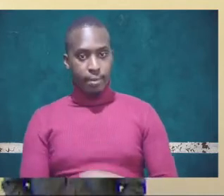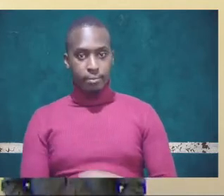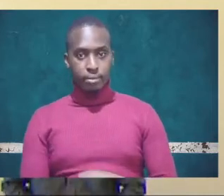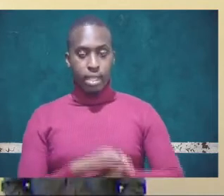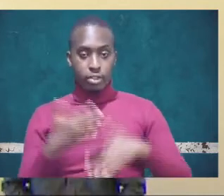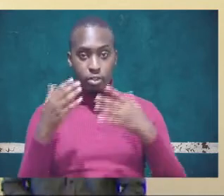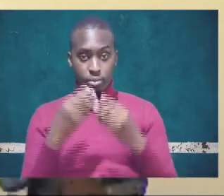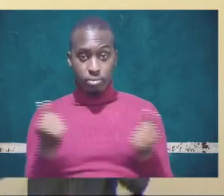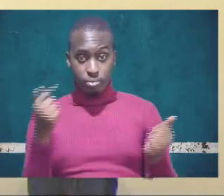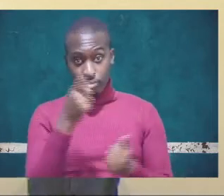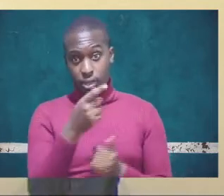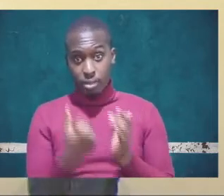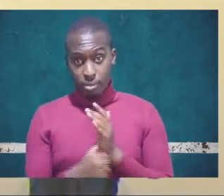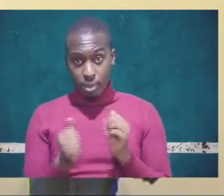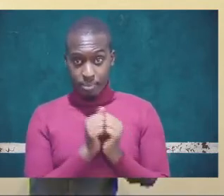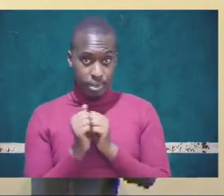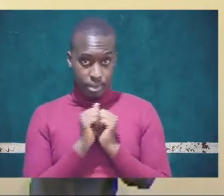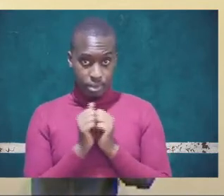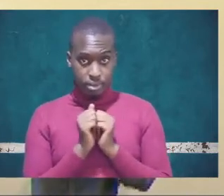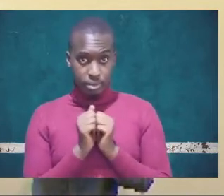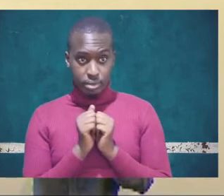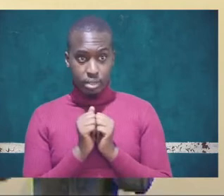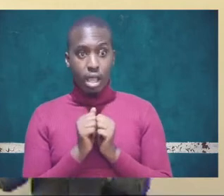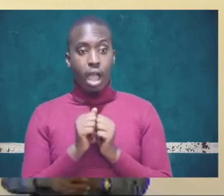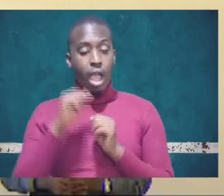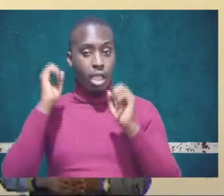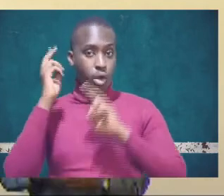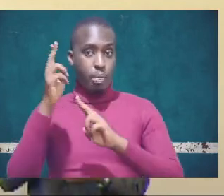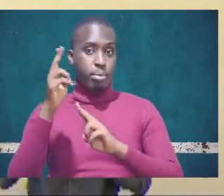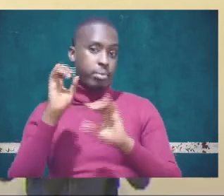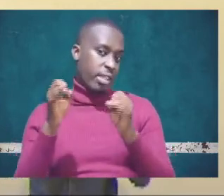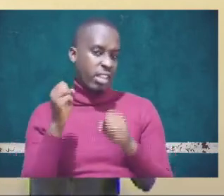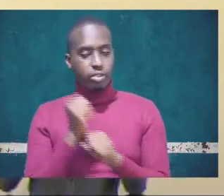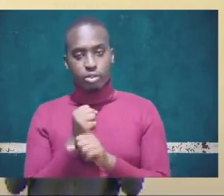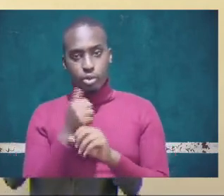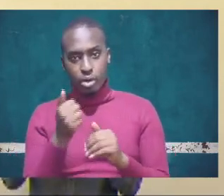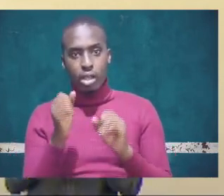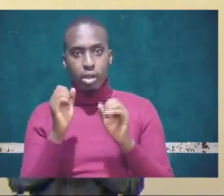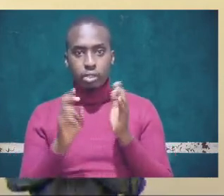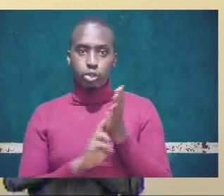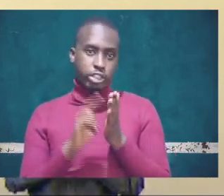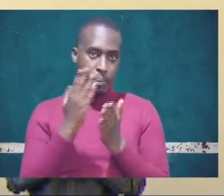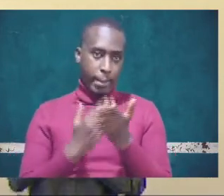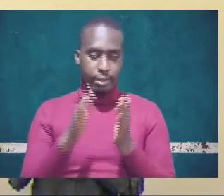Can we solve it together? I hope you've tried it. Let's use this part.